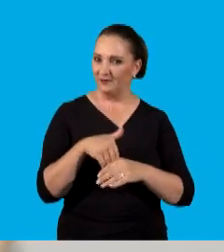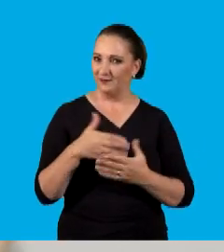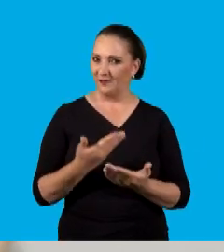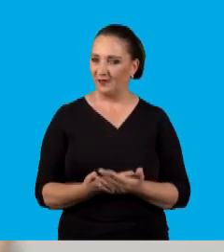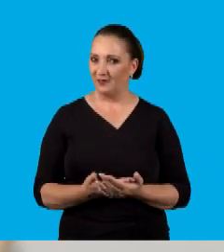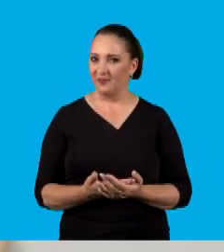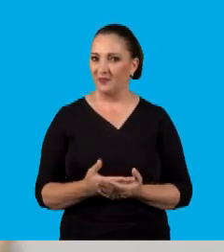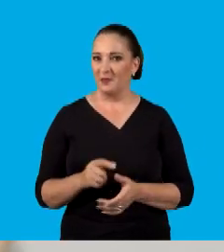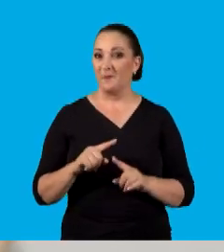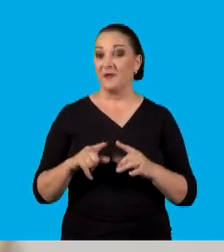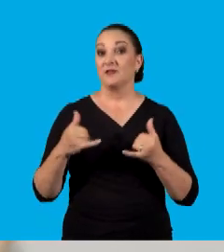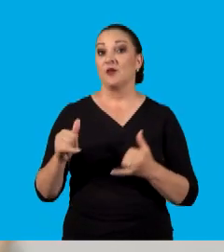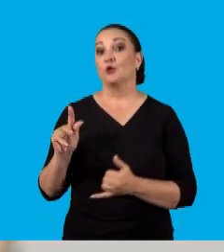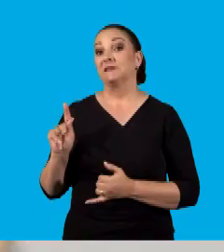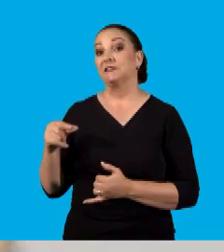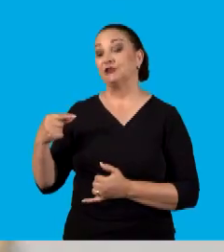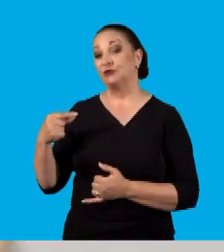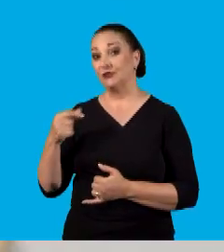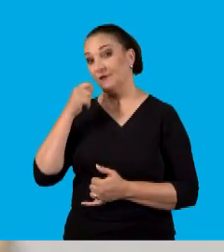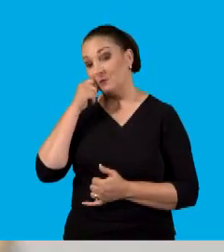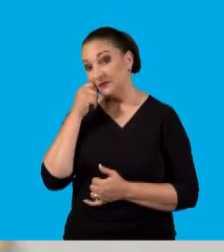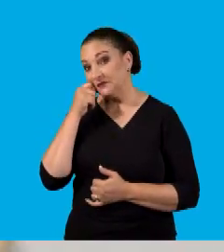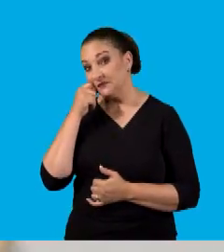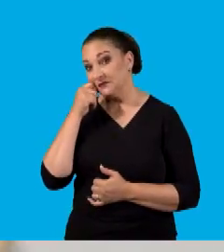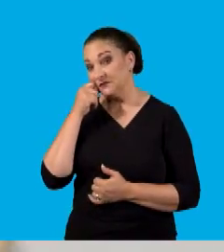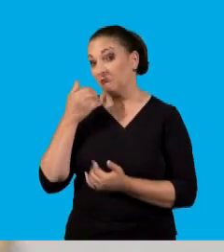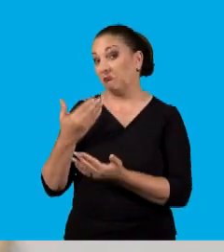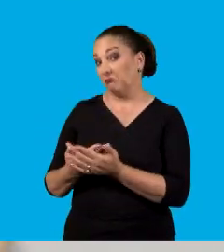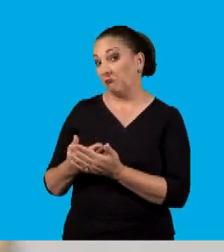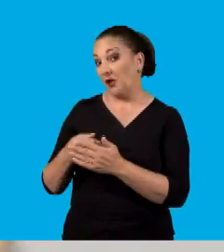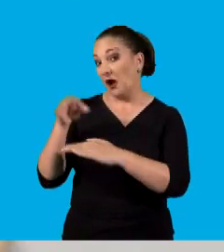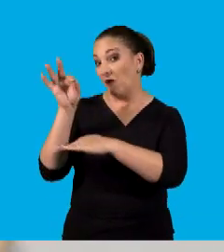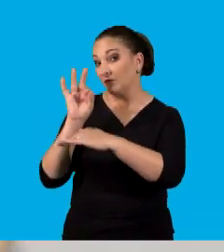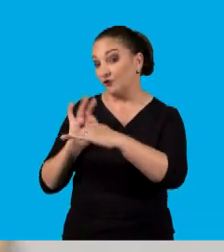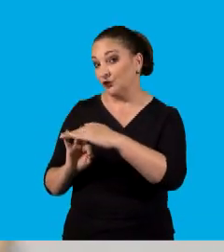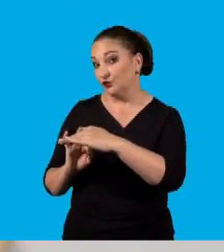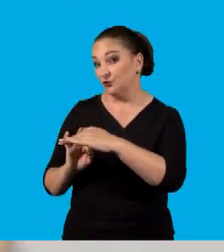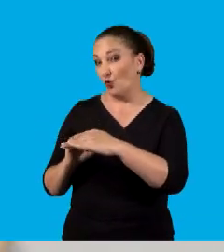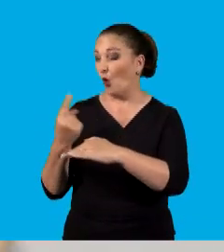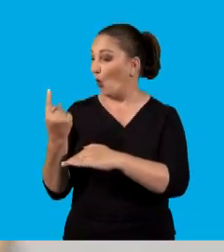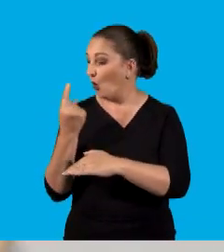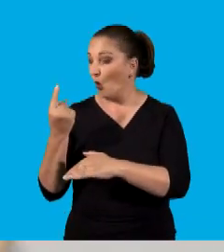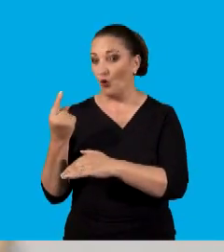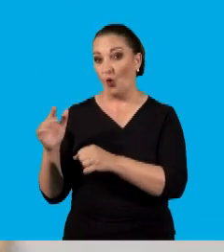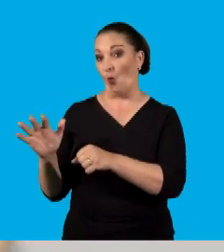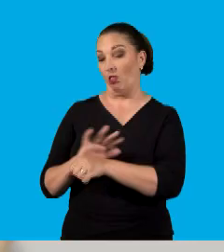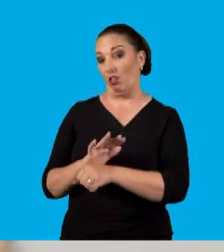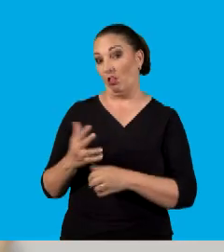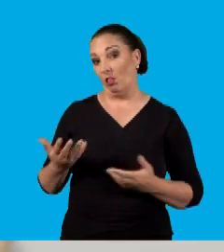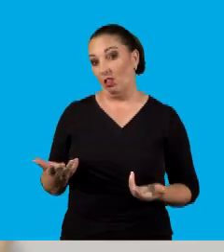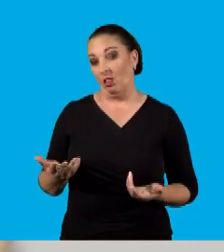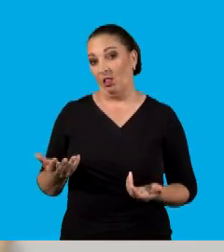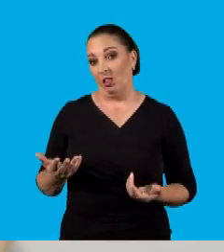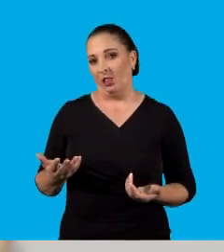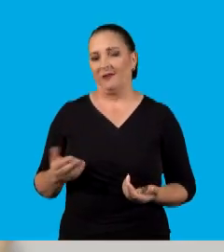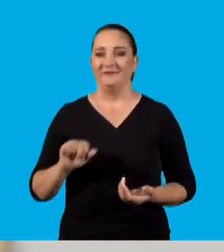we are looking at the kgs of meat, can they be a fraction, or must they only be whole numbers?